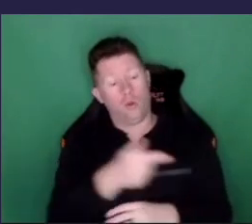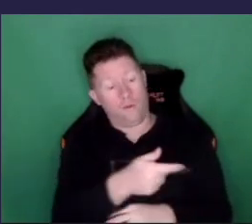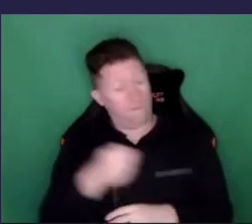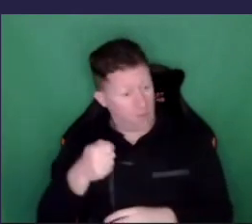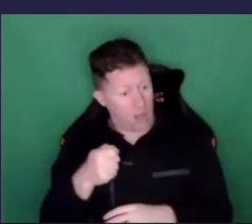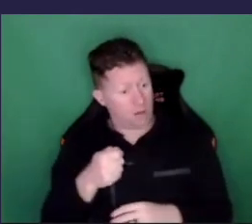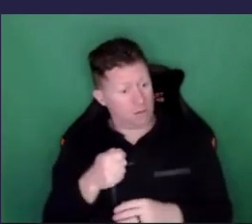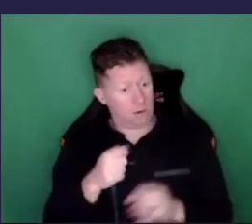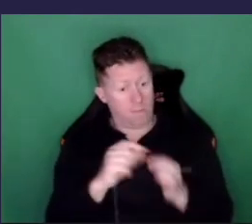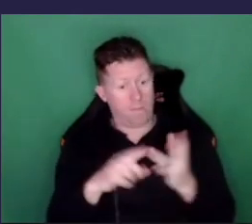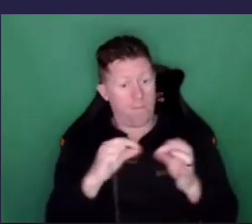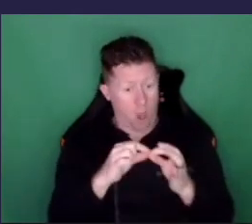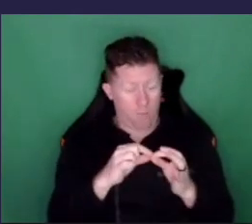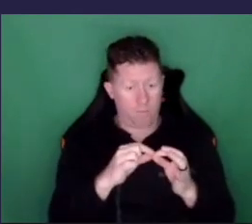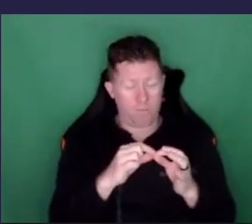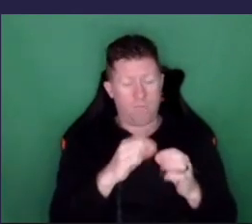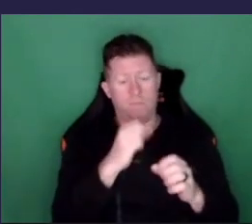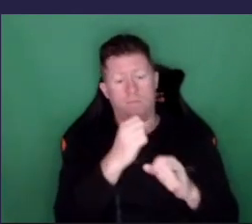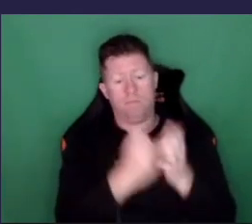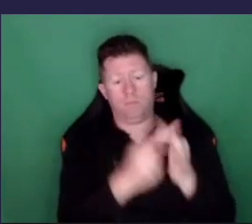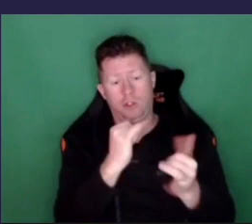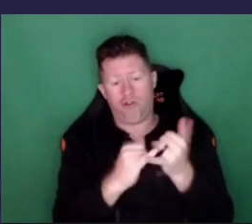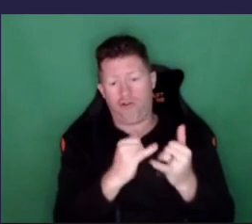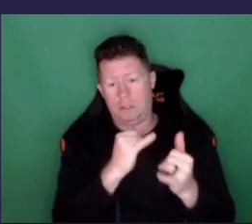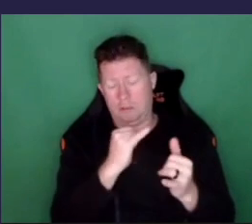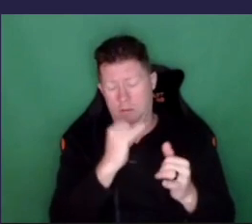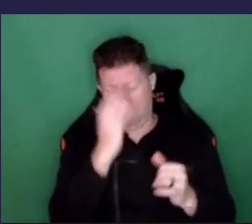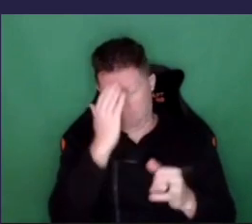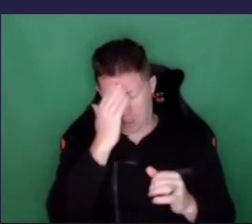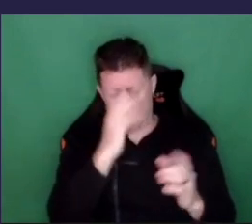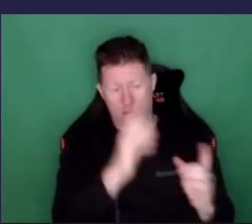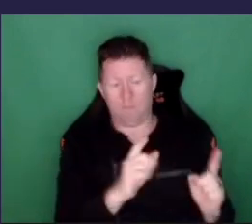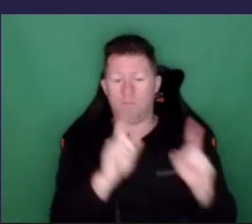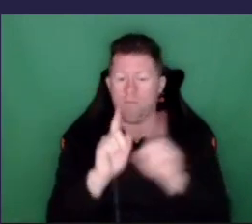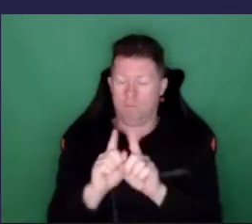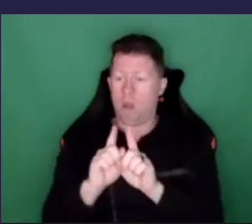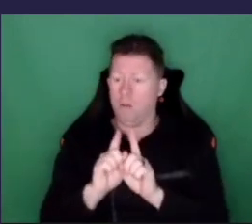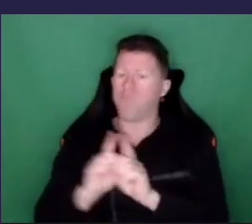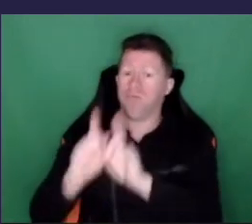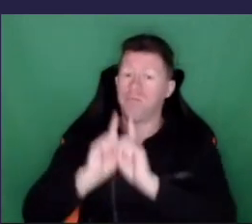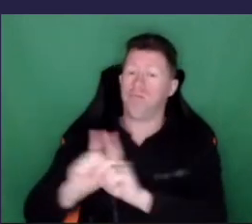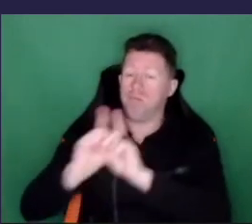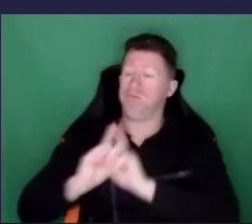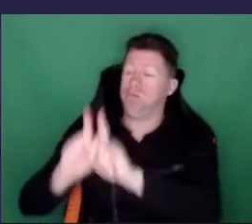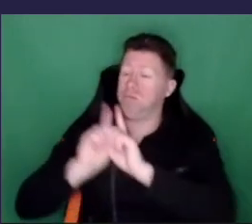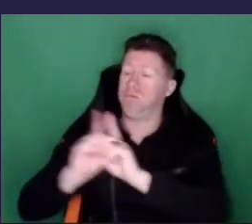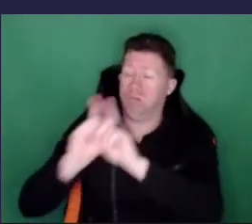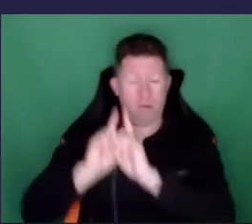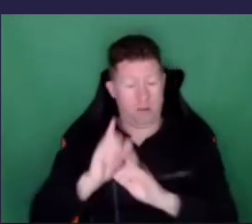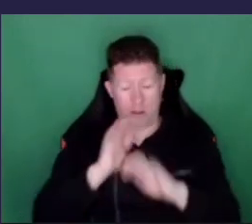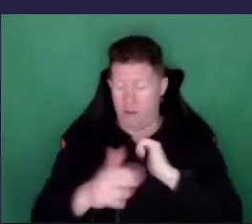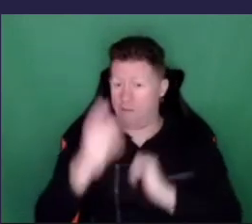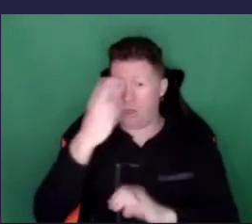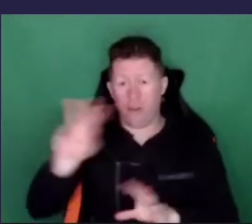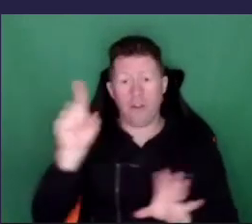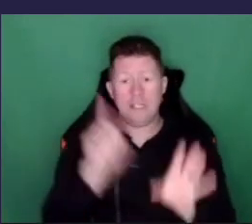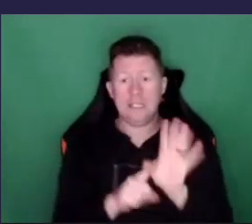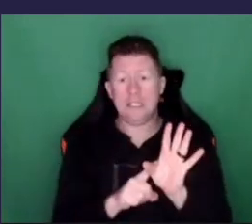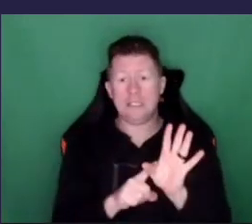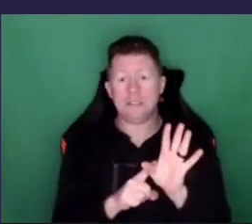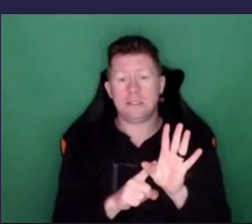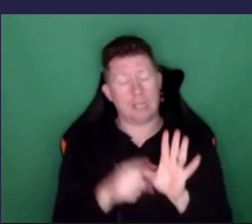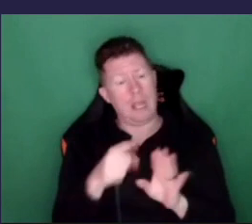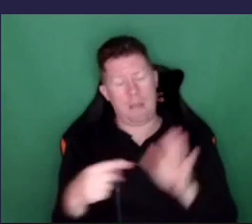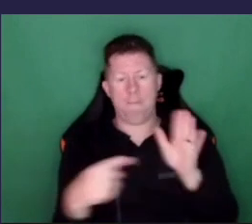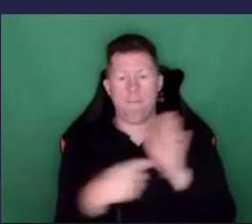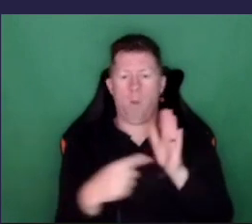And Bob became a member of that congregation for over 30 years. And it was a very important source,